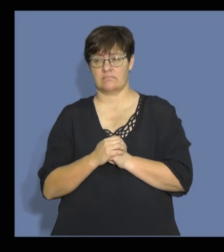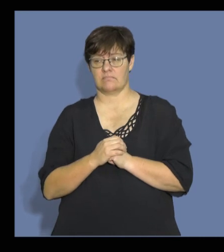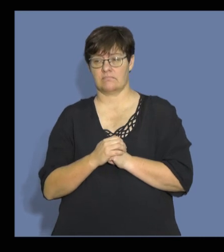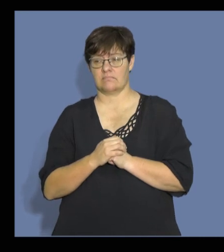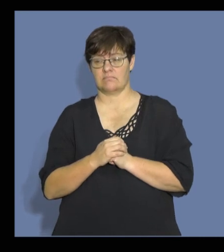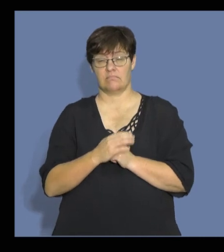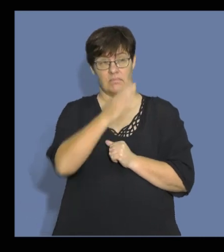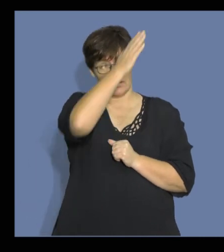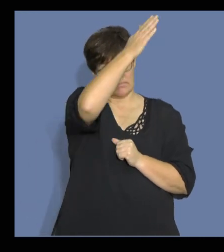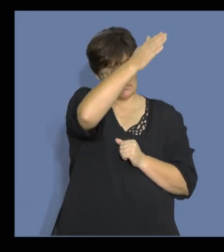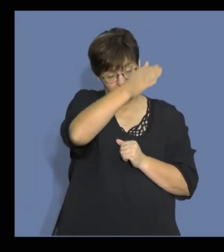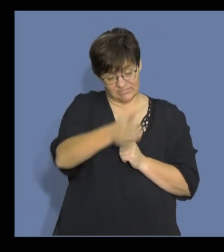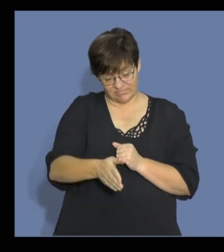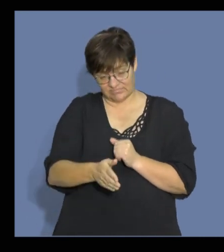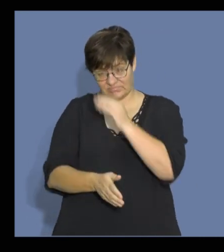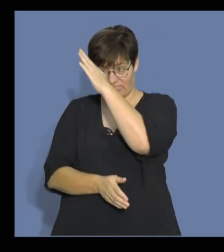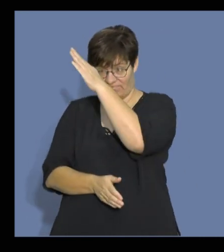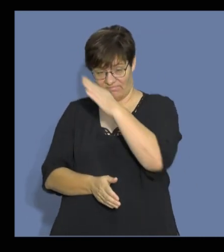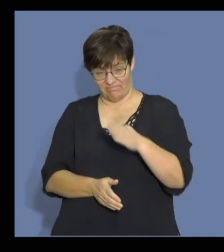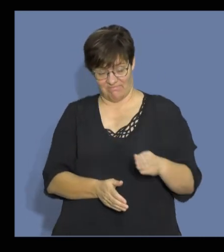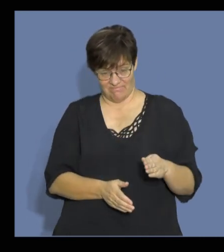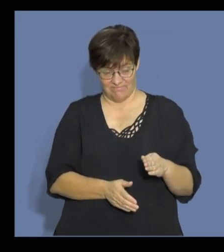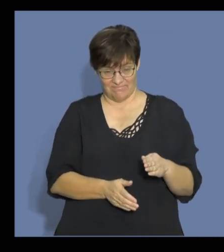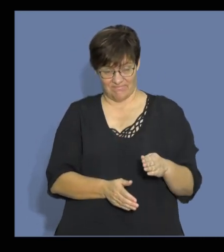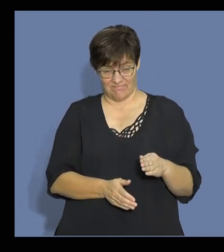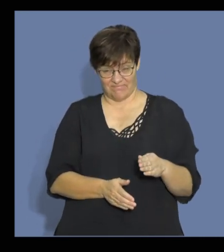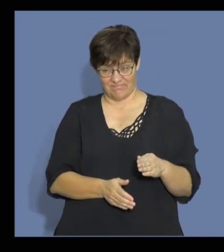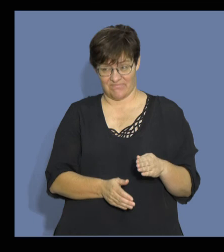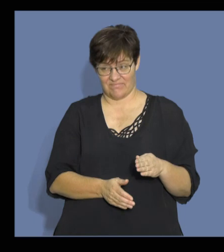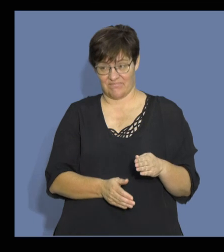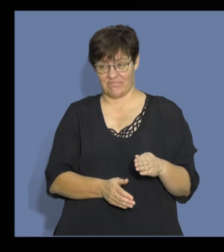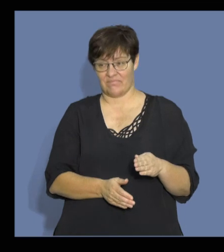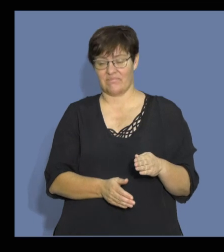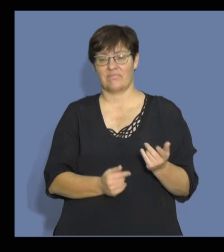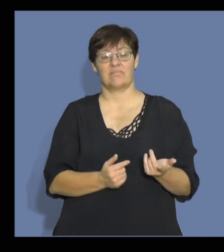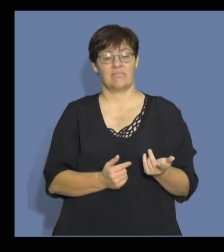is that the diagonals of a parallelogram